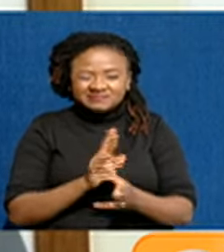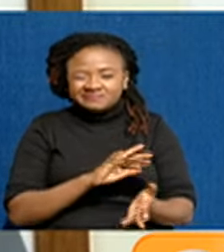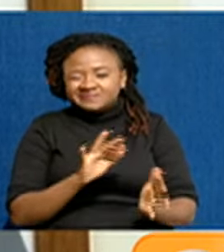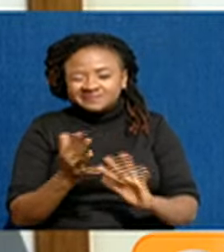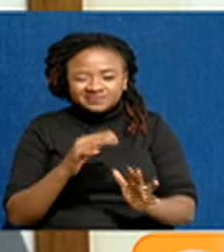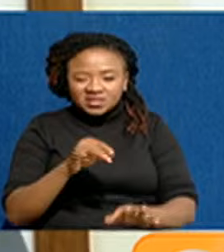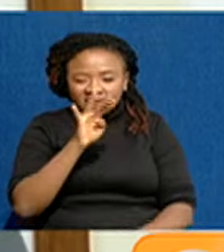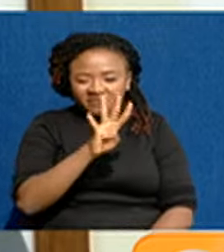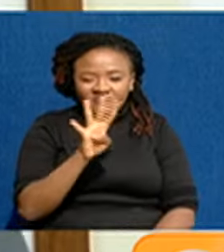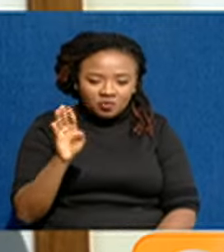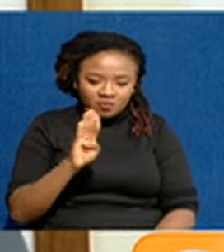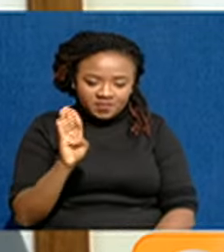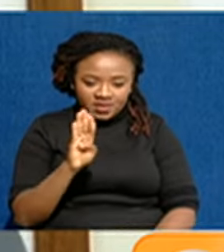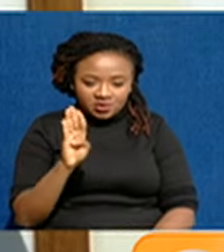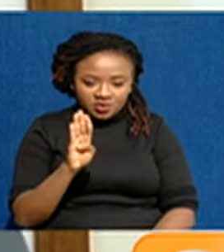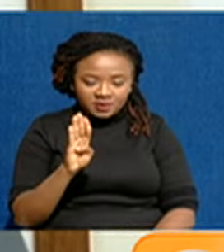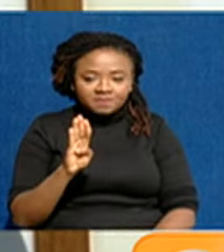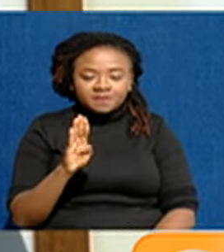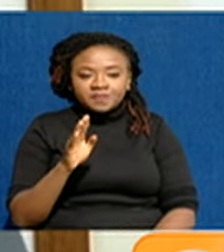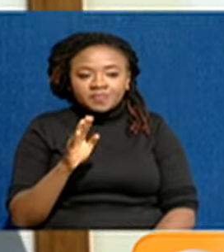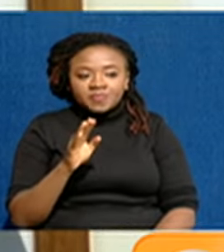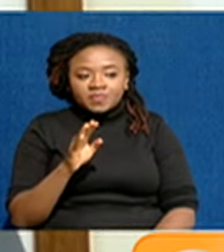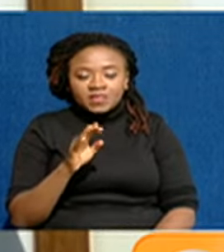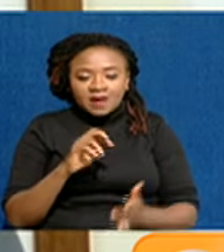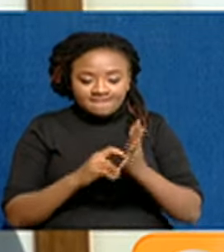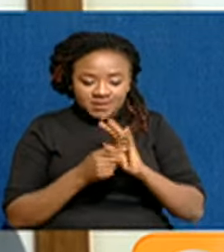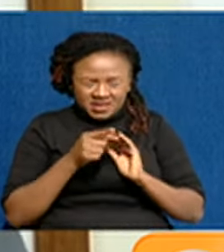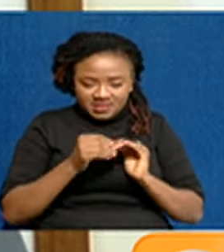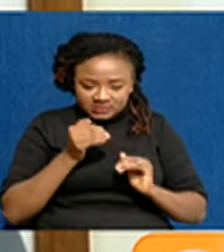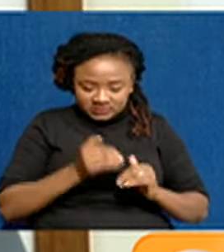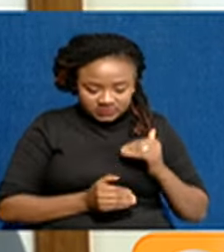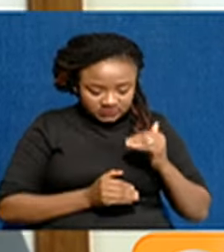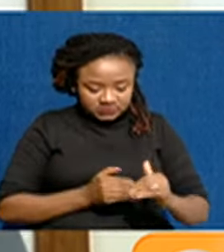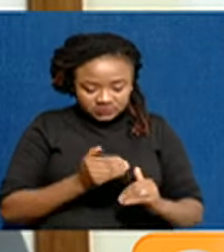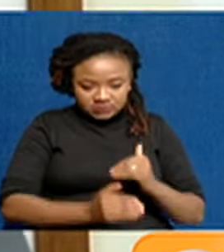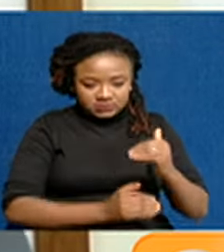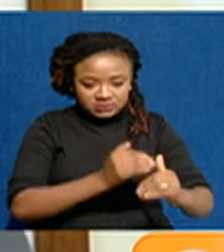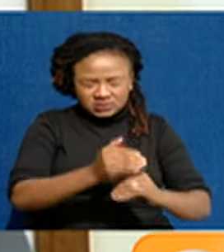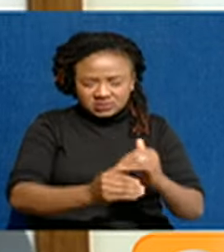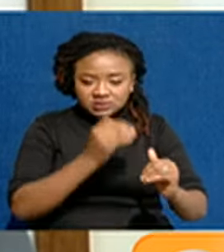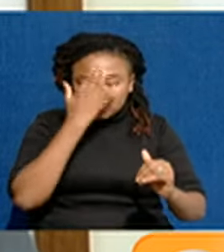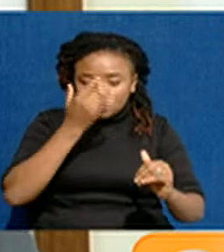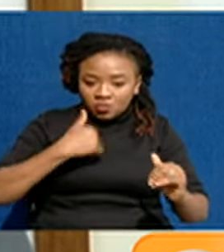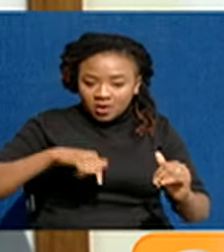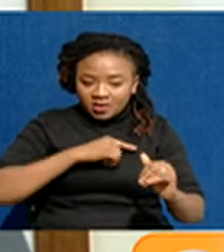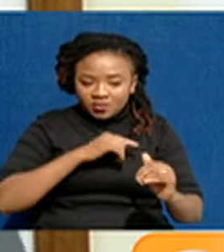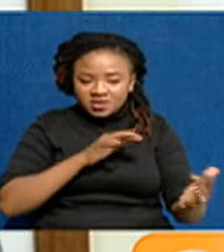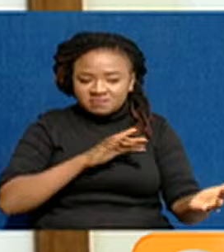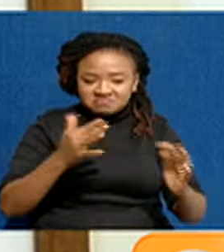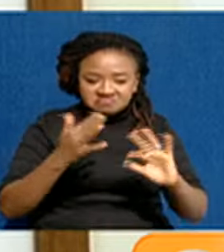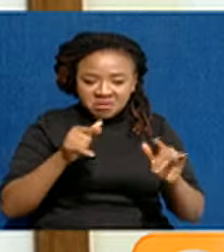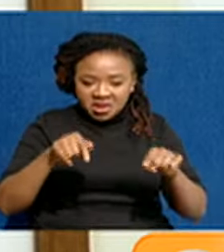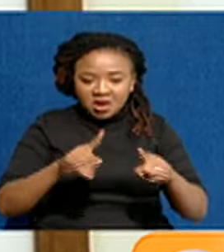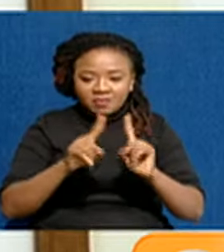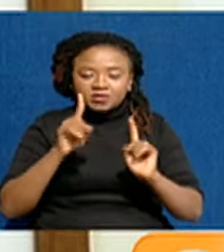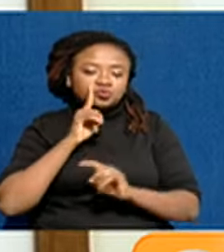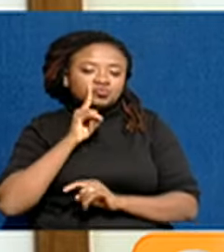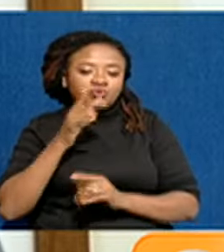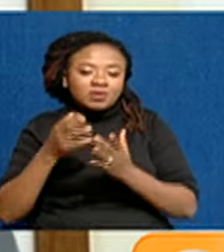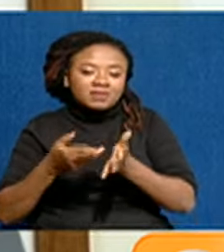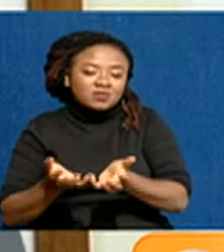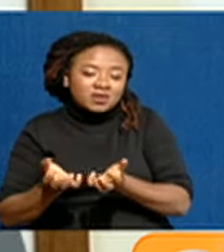billion. So as and when, because that is a work in progress, because we may have estimated it now, but then tomorrow we require more